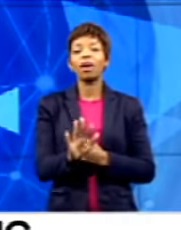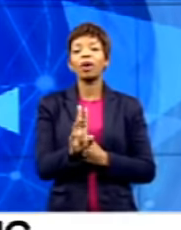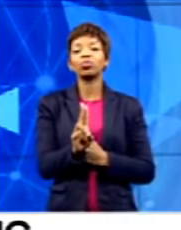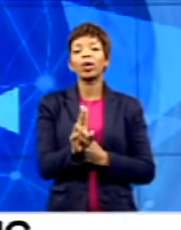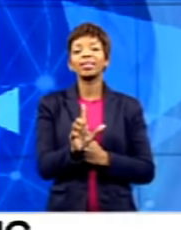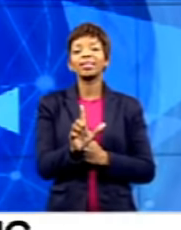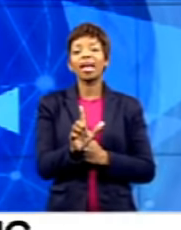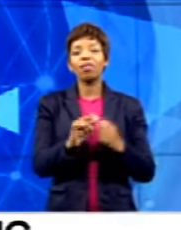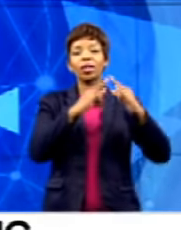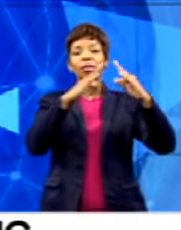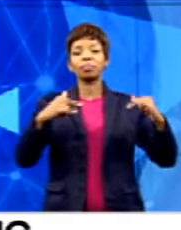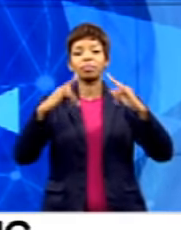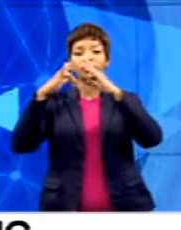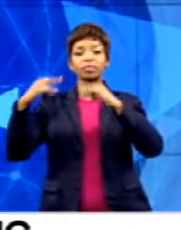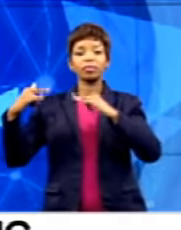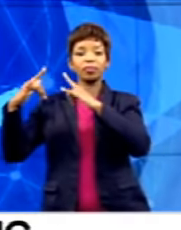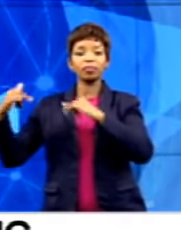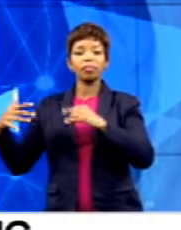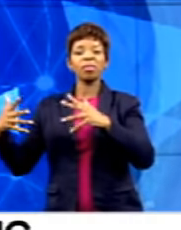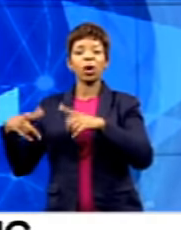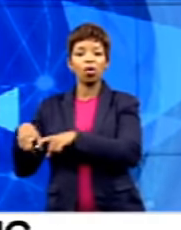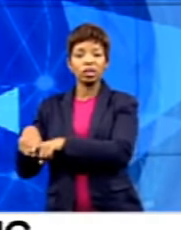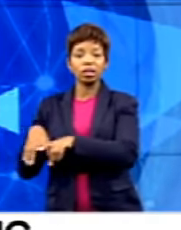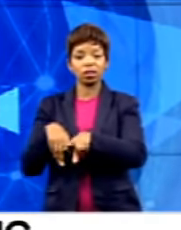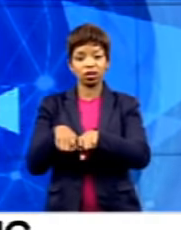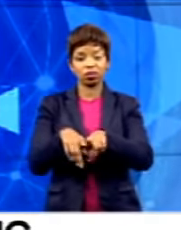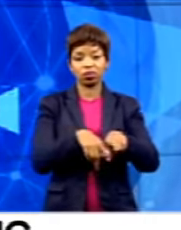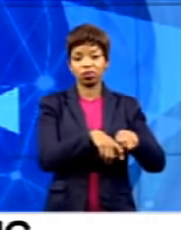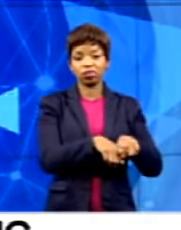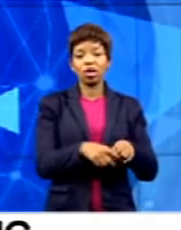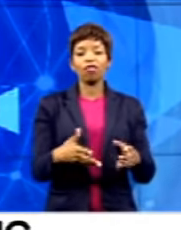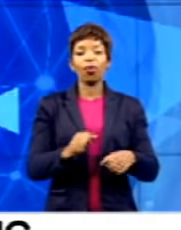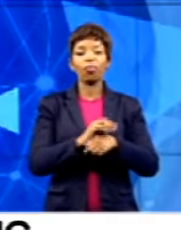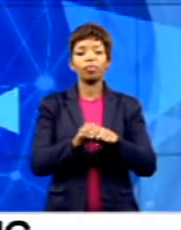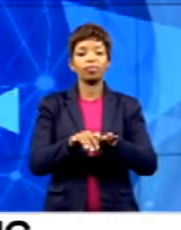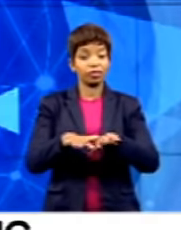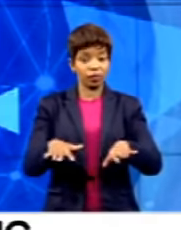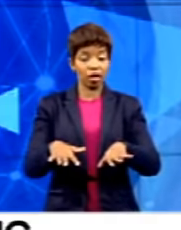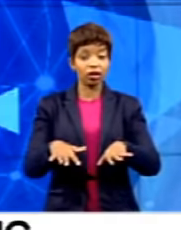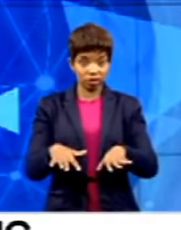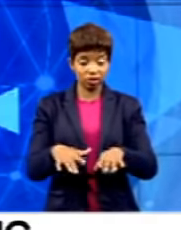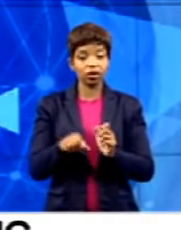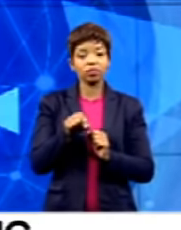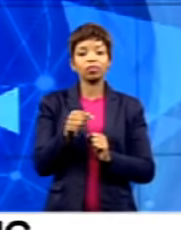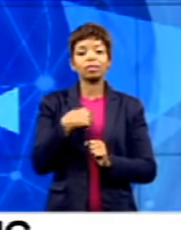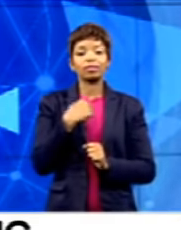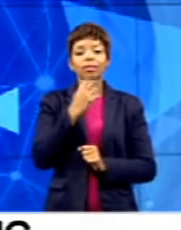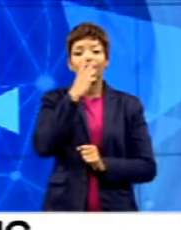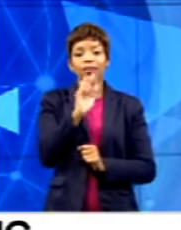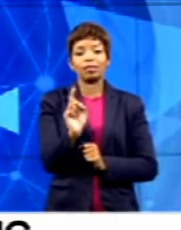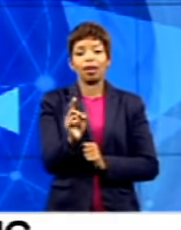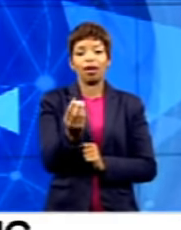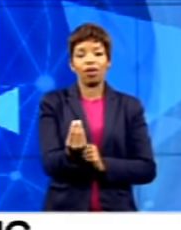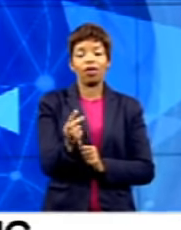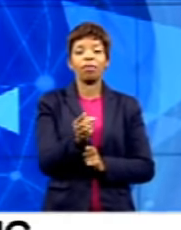sites that people can walk into to get tested for COVID-19. We're one of them in Bosmont. Just to give you an update, Leanne, these stretch all the way